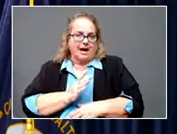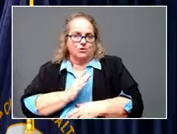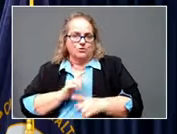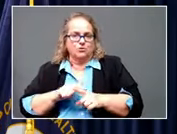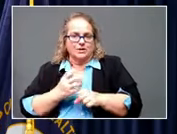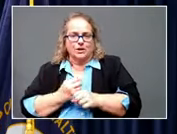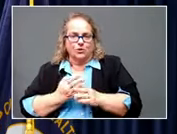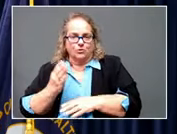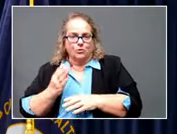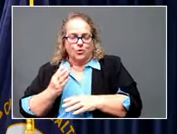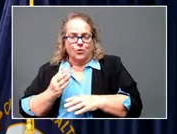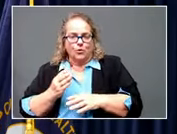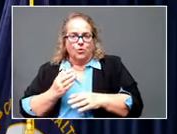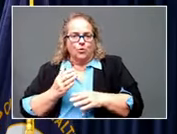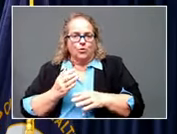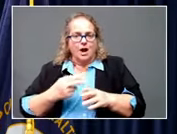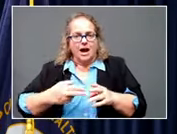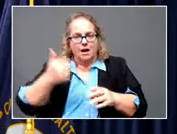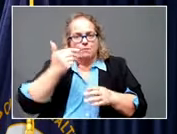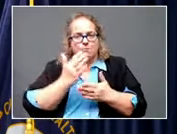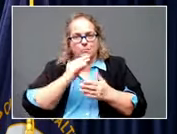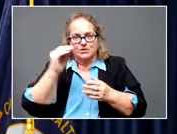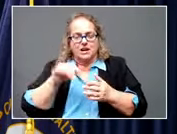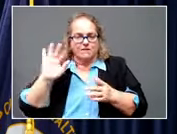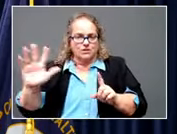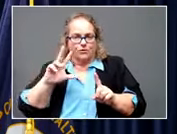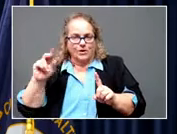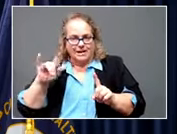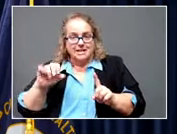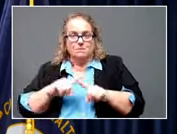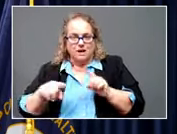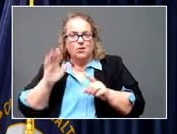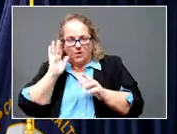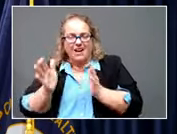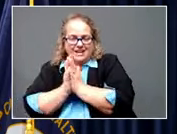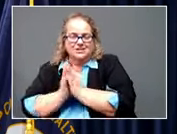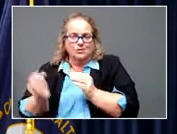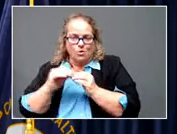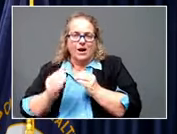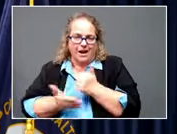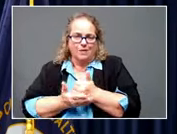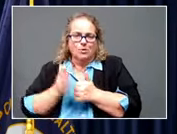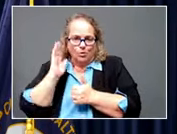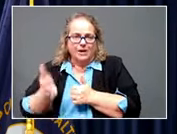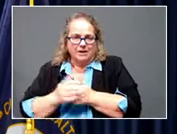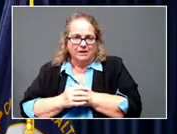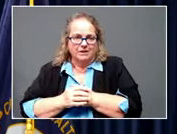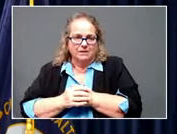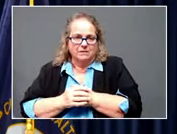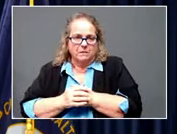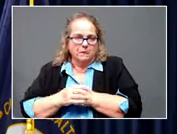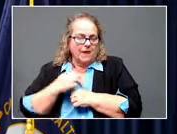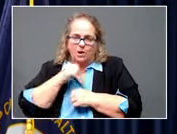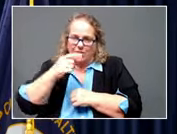more. But we're going to need some more help on that for sure. I'm not sure we've seen a cleanup quite like